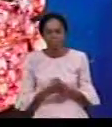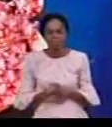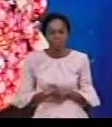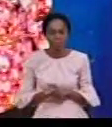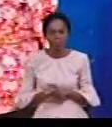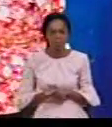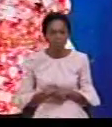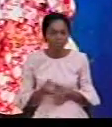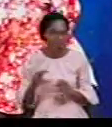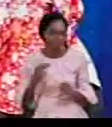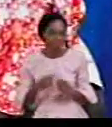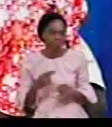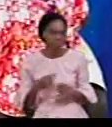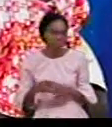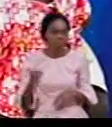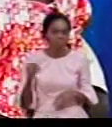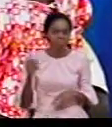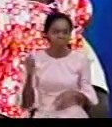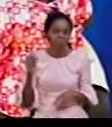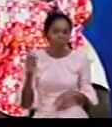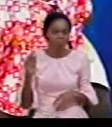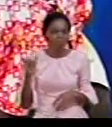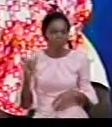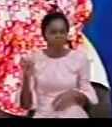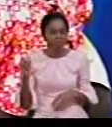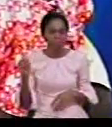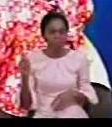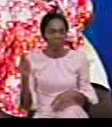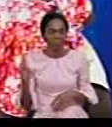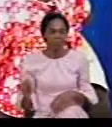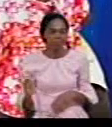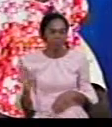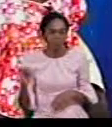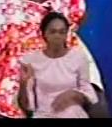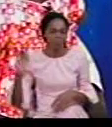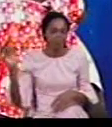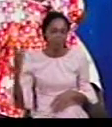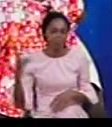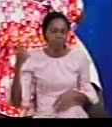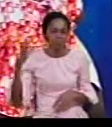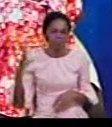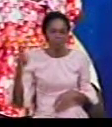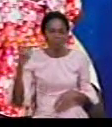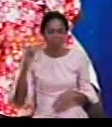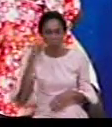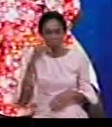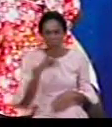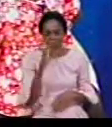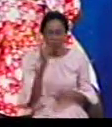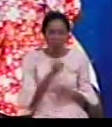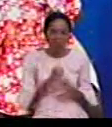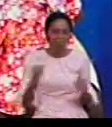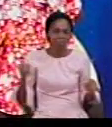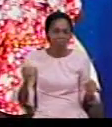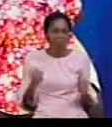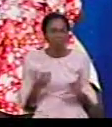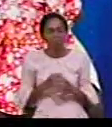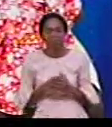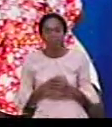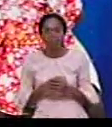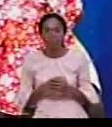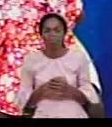My name is Mary Anavede. By the grace of God, I'm saved. I'm from Buari region, Kuduru,